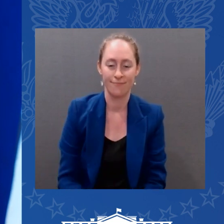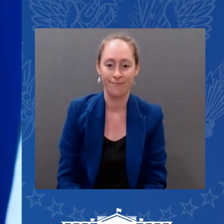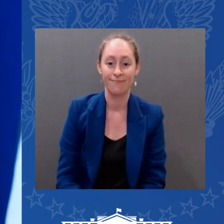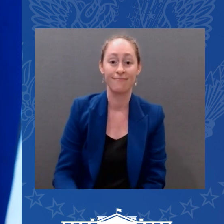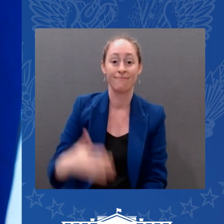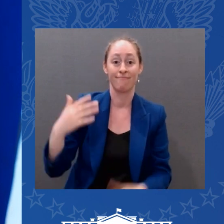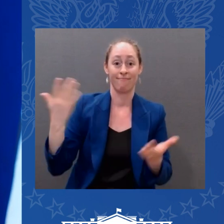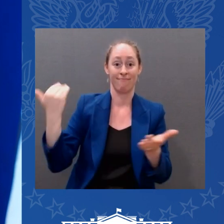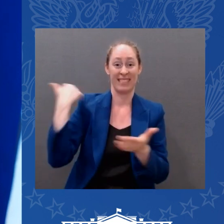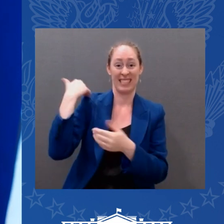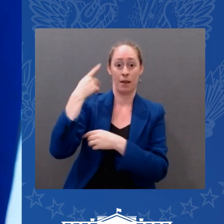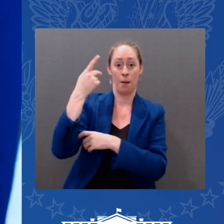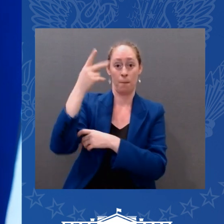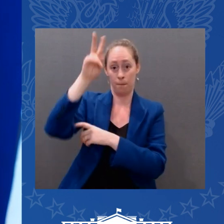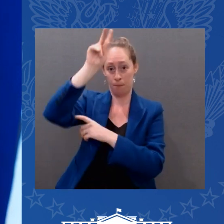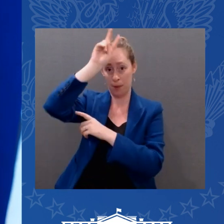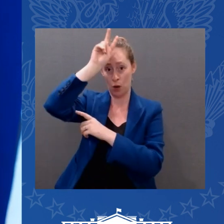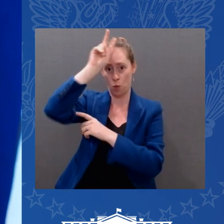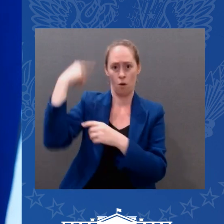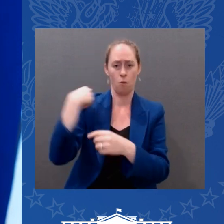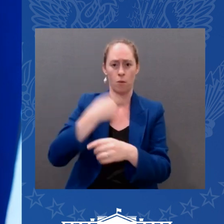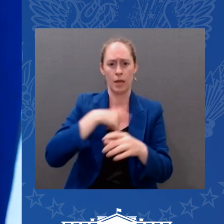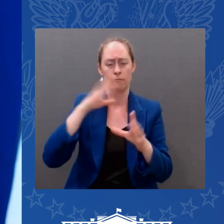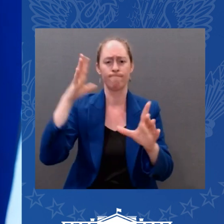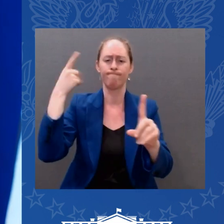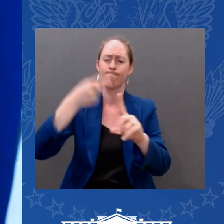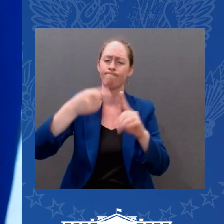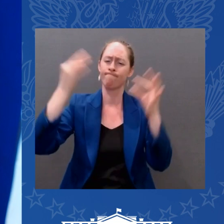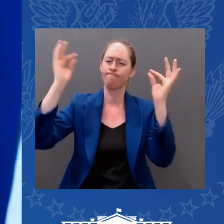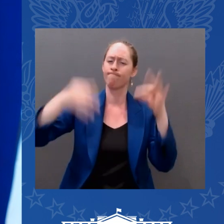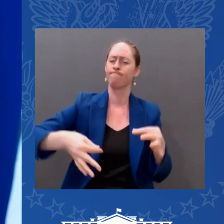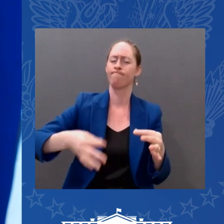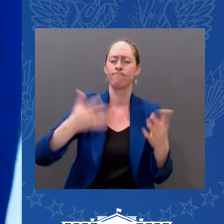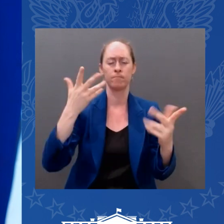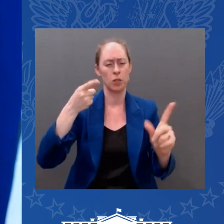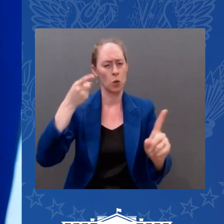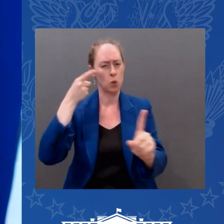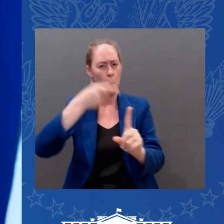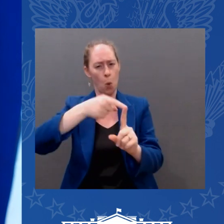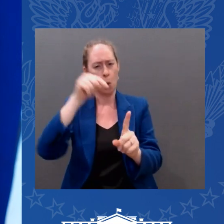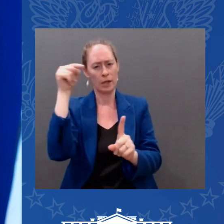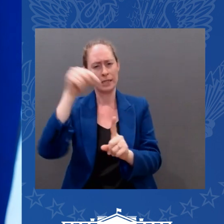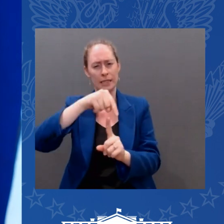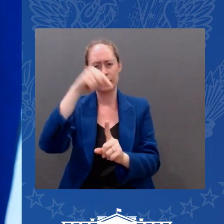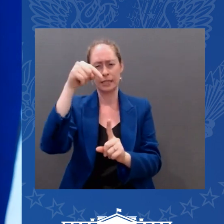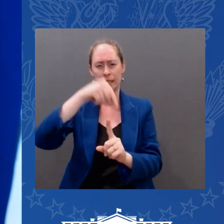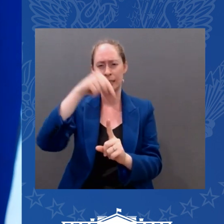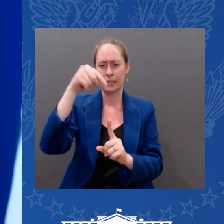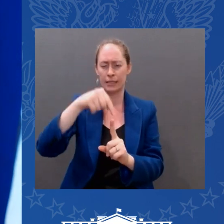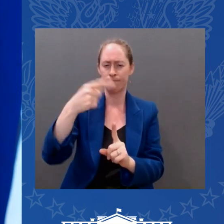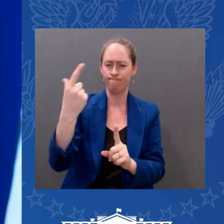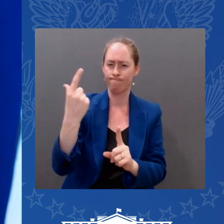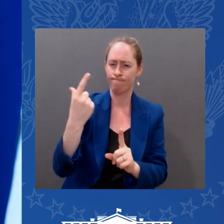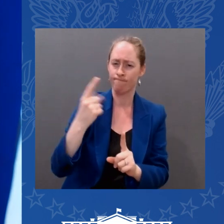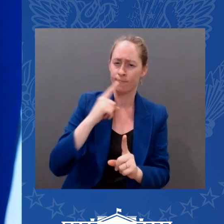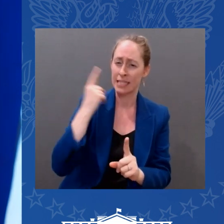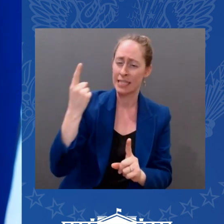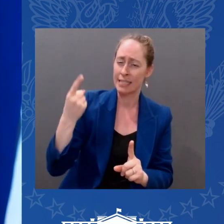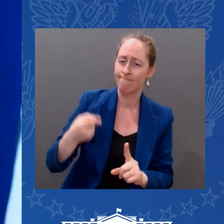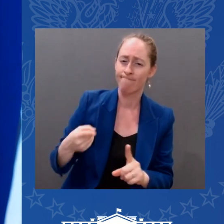and harmful problems in the world and in the hemisphere. I'm specifically talking about corruption.